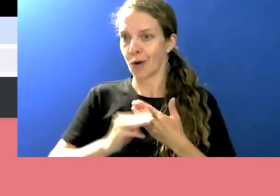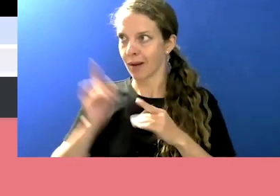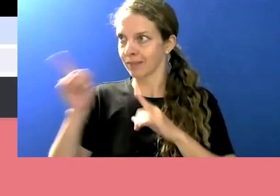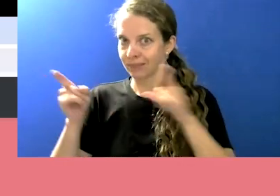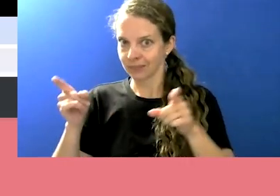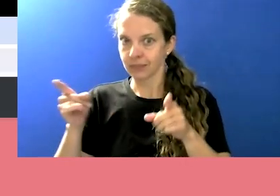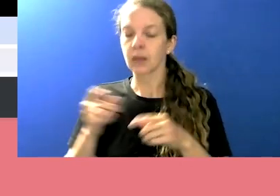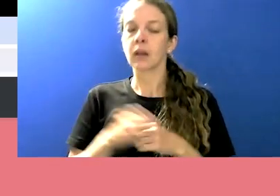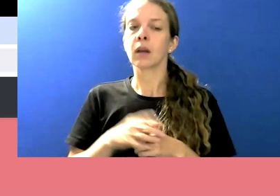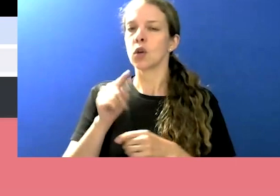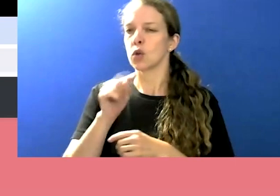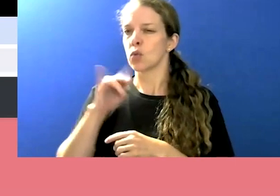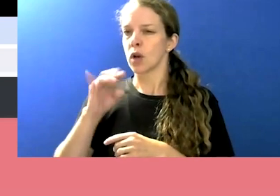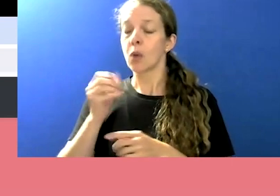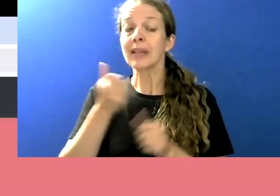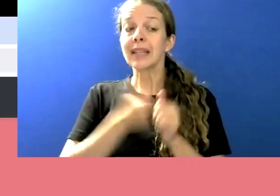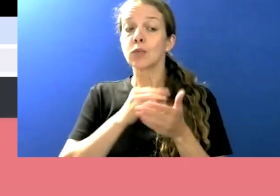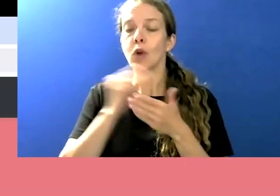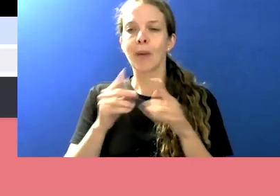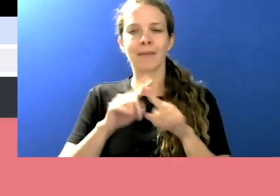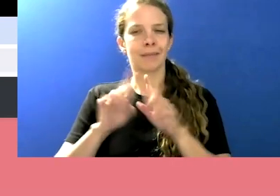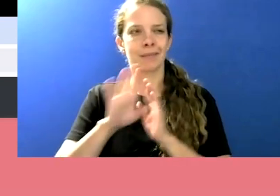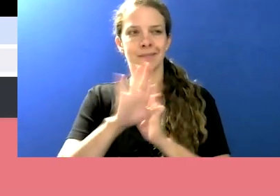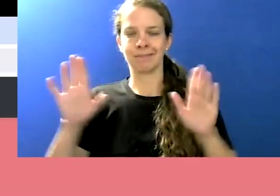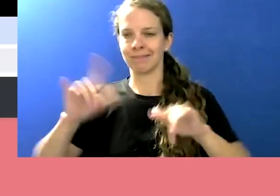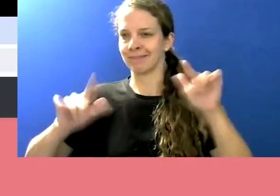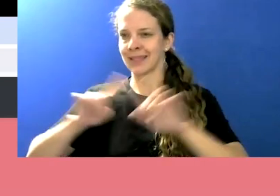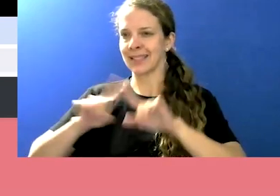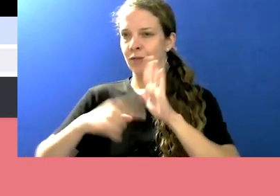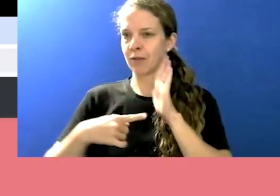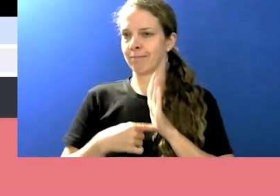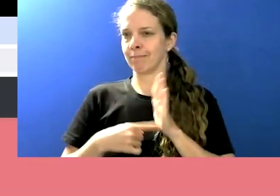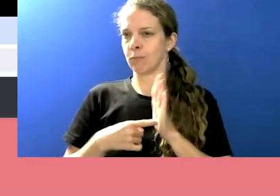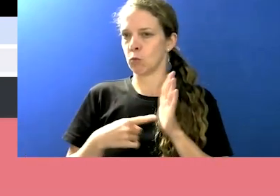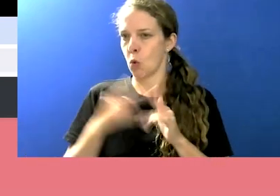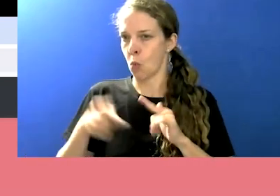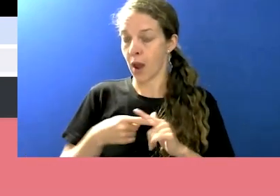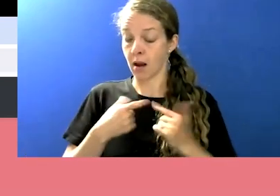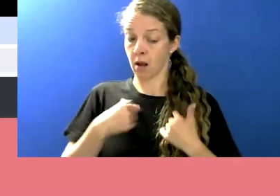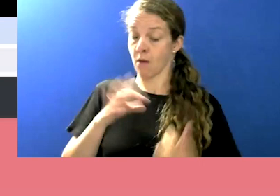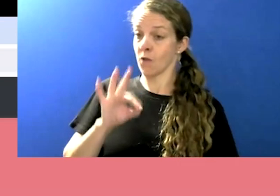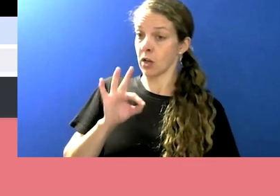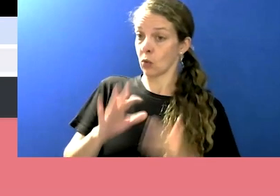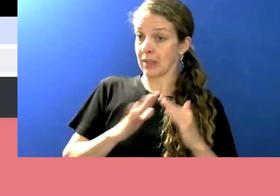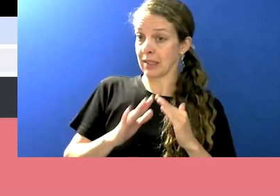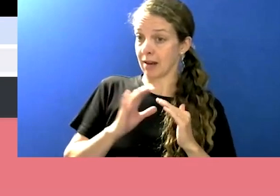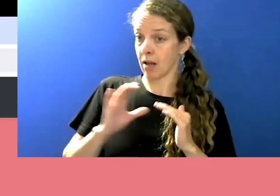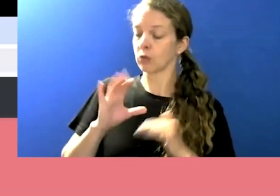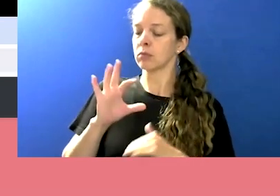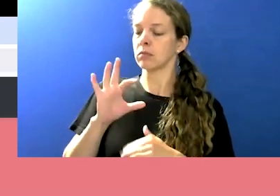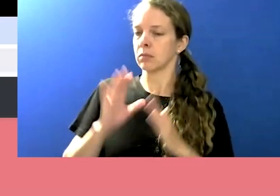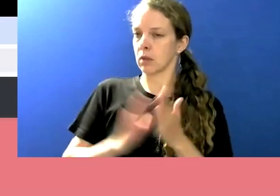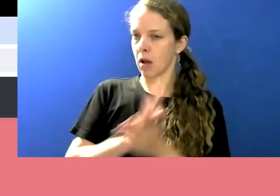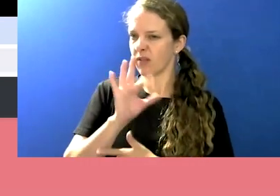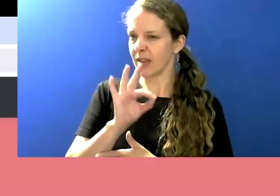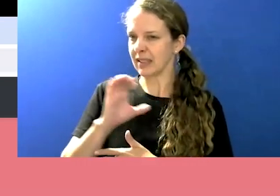like to know is that each program does have their own deadlines. I can only speak for Fresno City College. However, we connect them to that